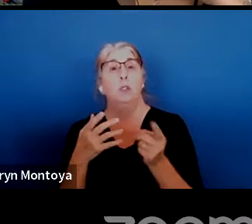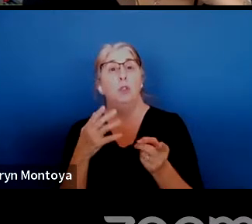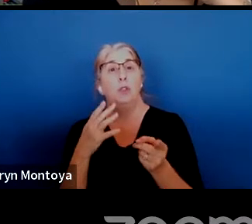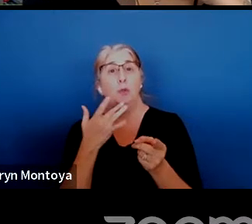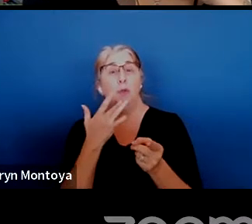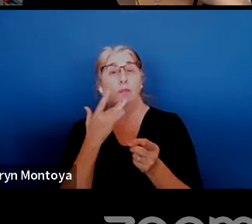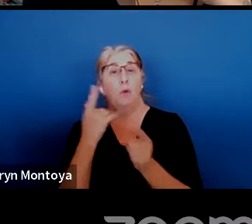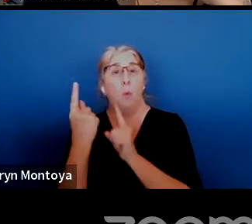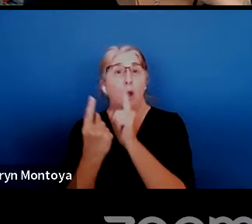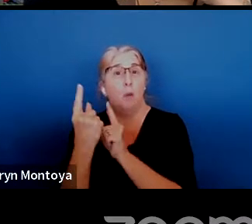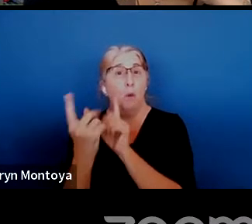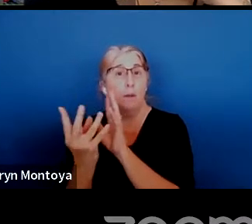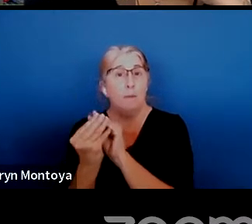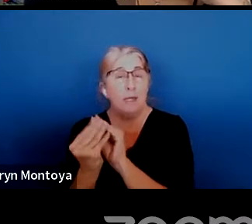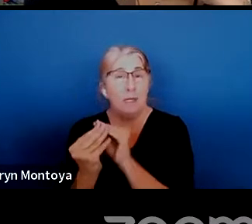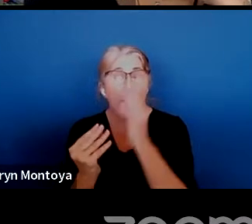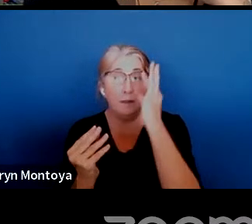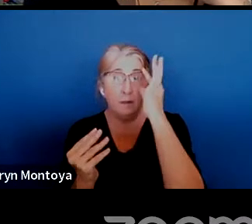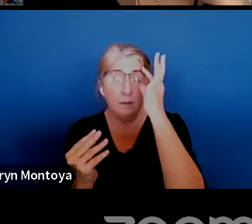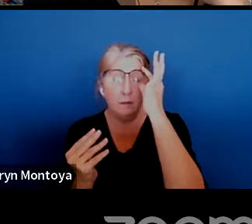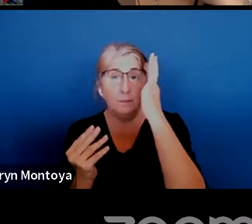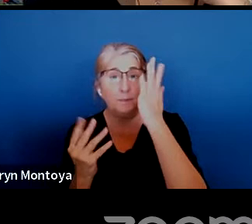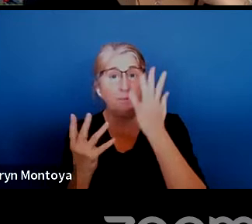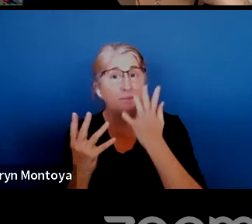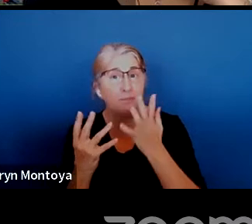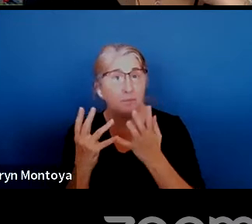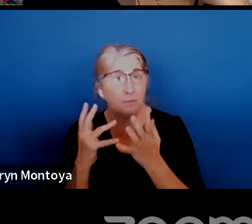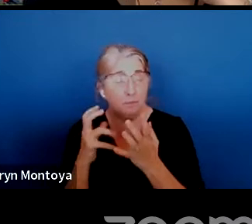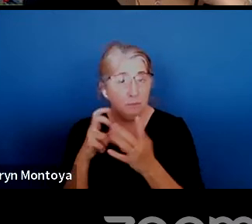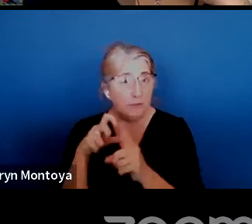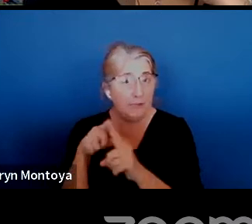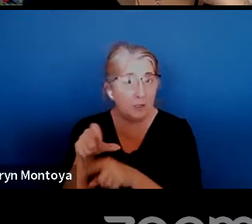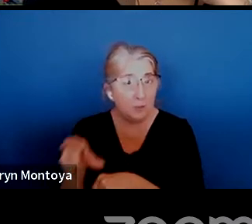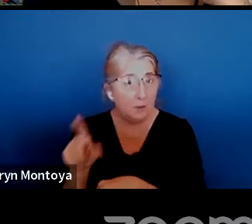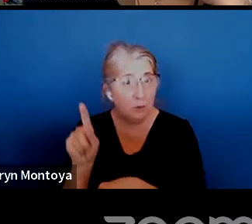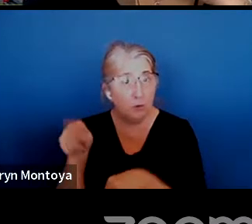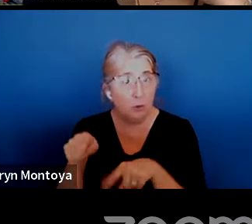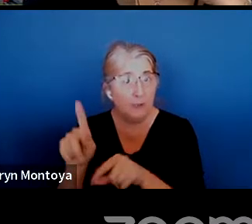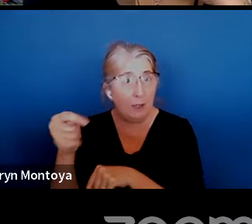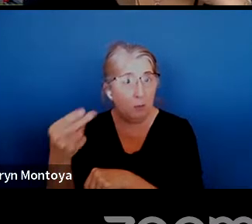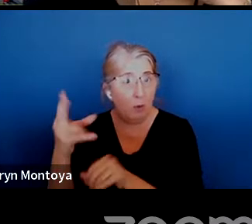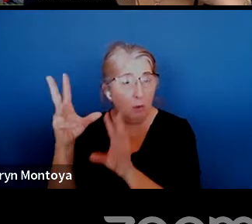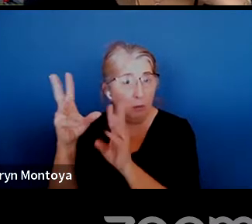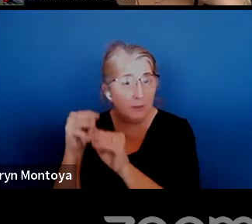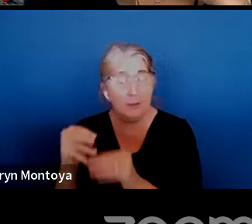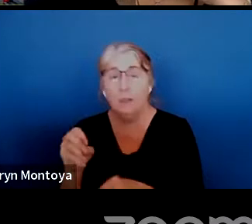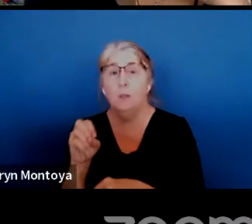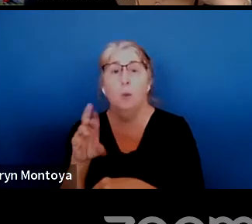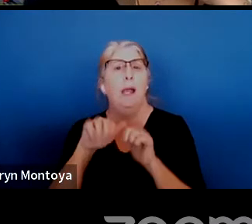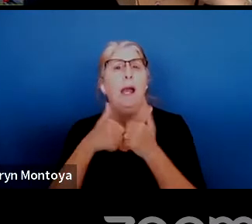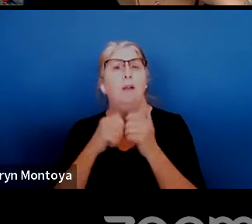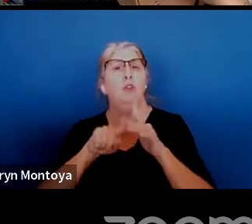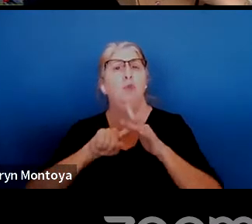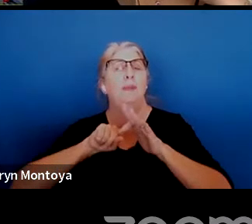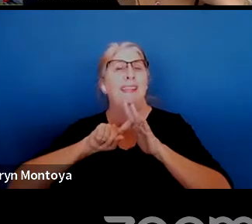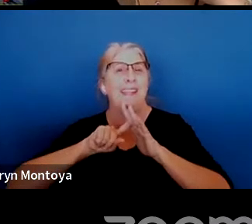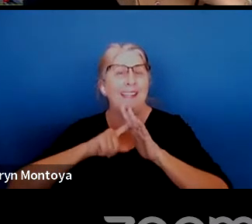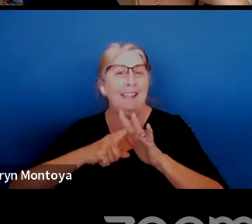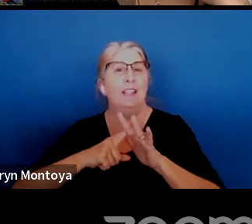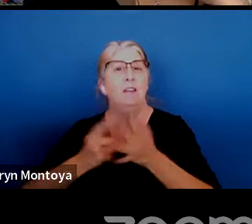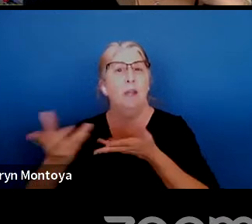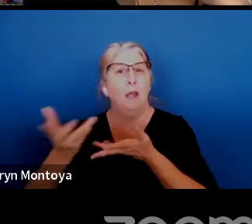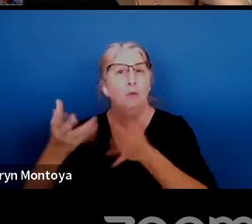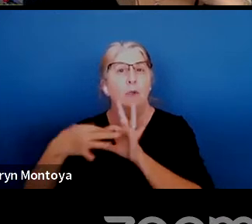one-on-one meeting? Do you prefer, you know, catch them at a town hall, or how do you begin? How do you open that door to start that